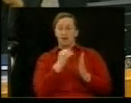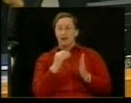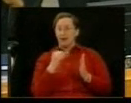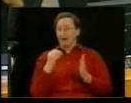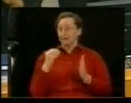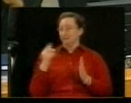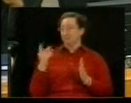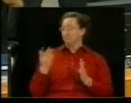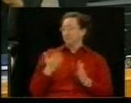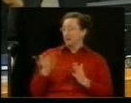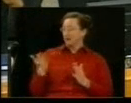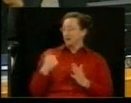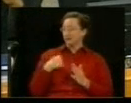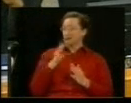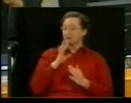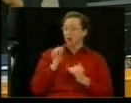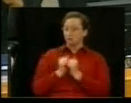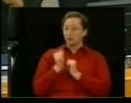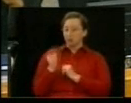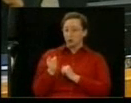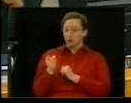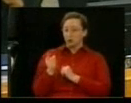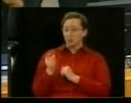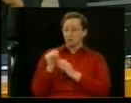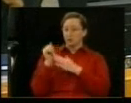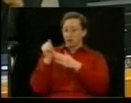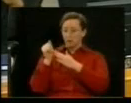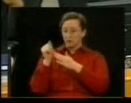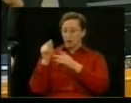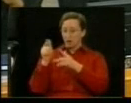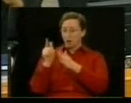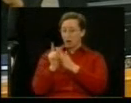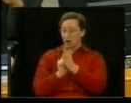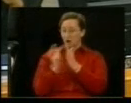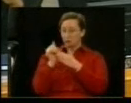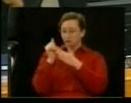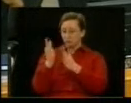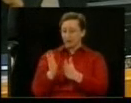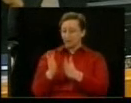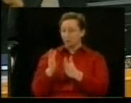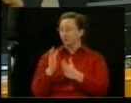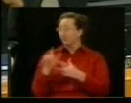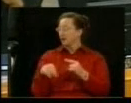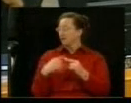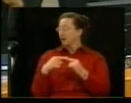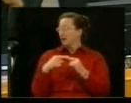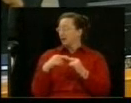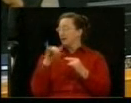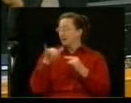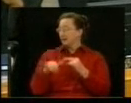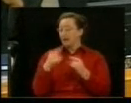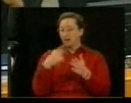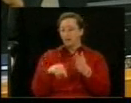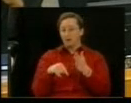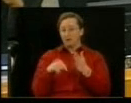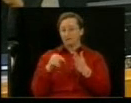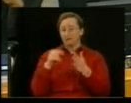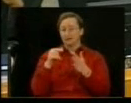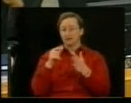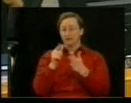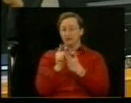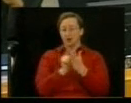about is certainly, I think, does it go right down the way the law says the appointments are made on this